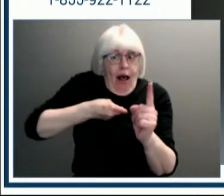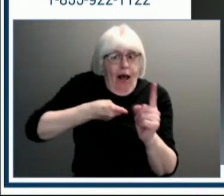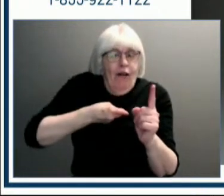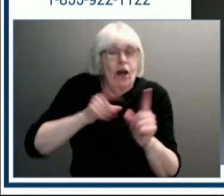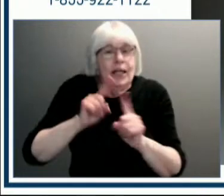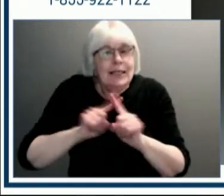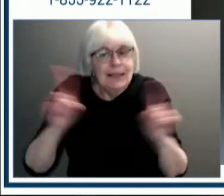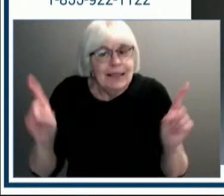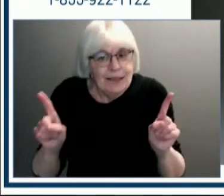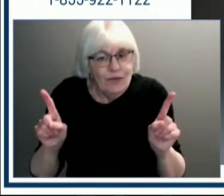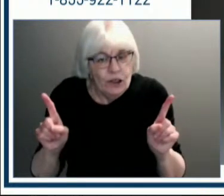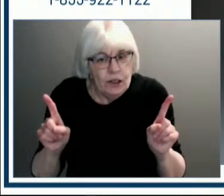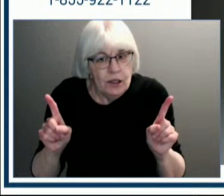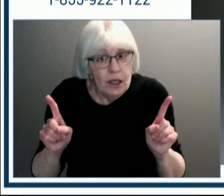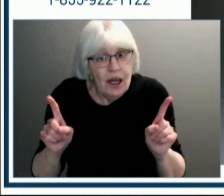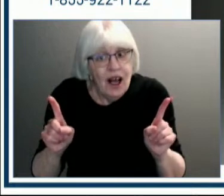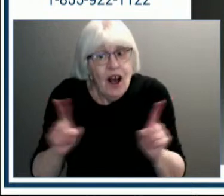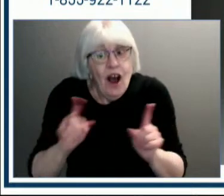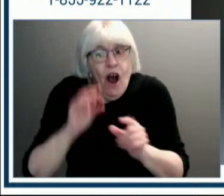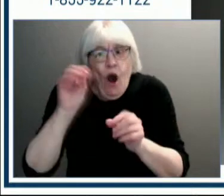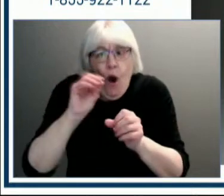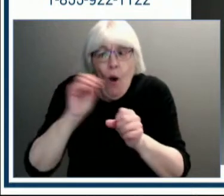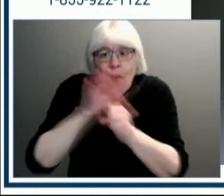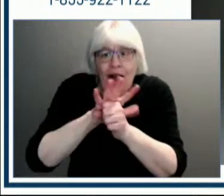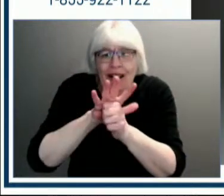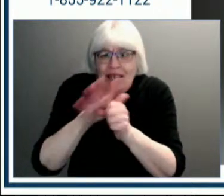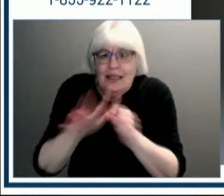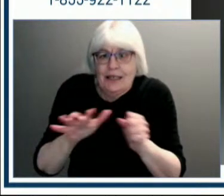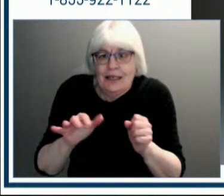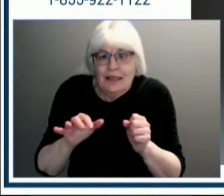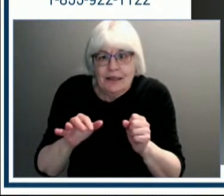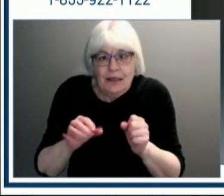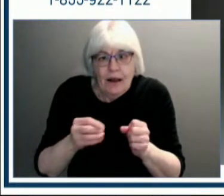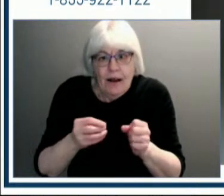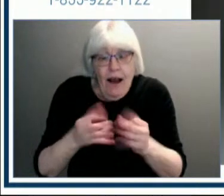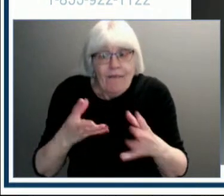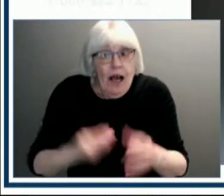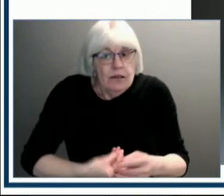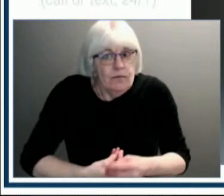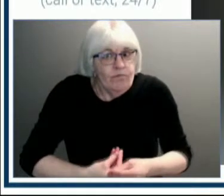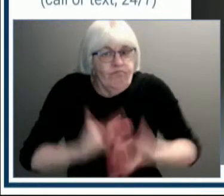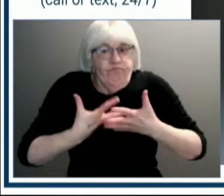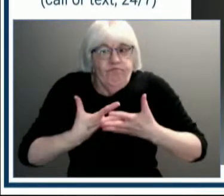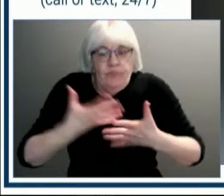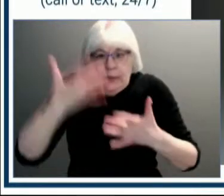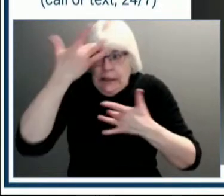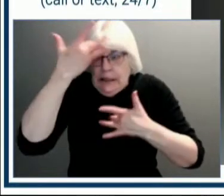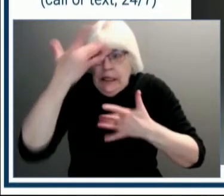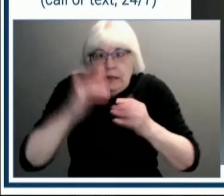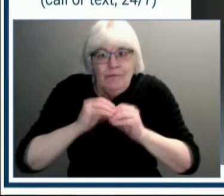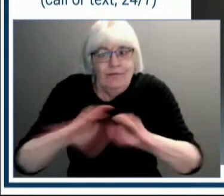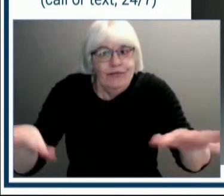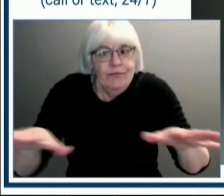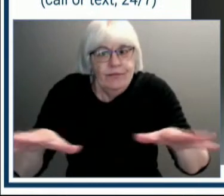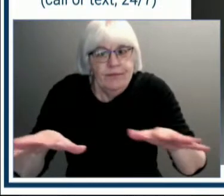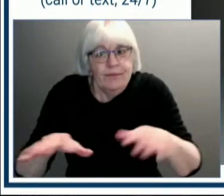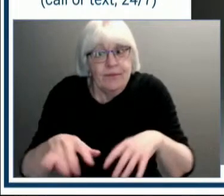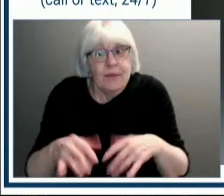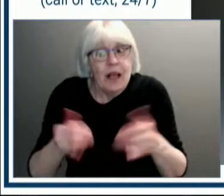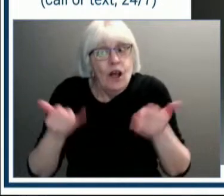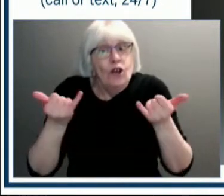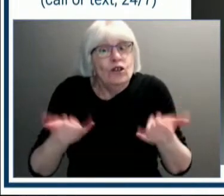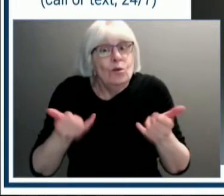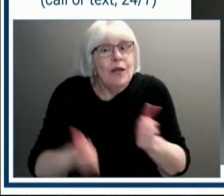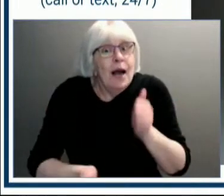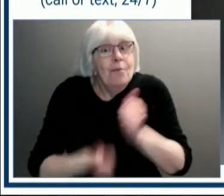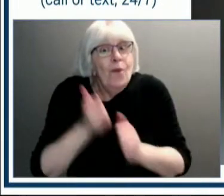that the Omicron variant has a shorter incubation period than with the original strain. And the majority of transmission happens in the early part